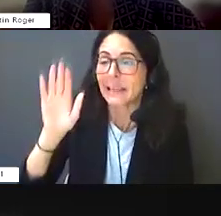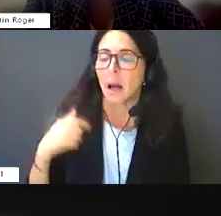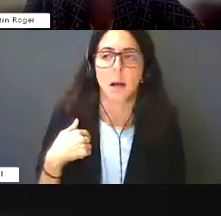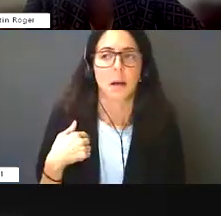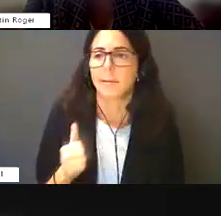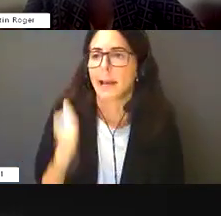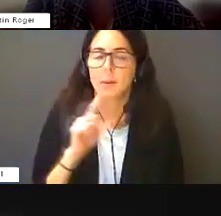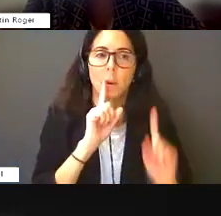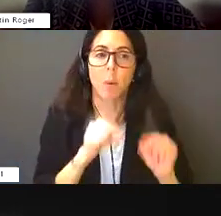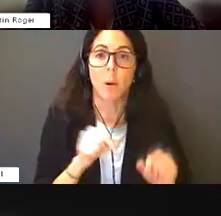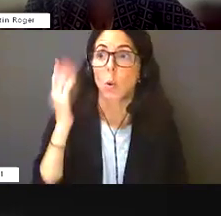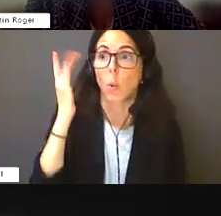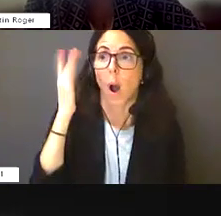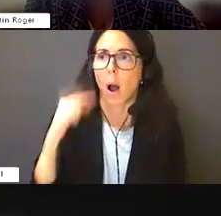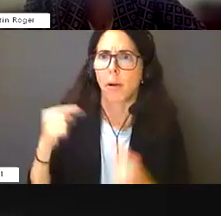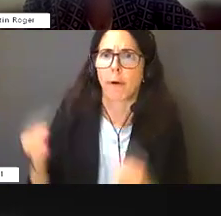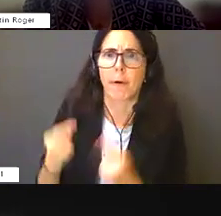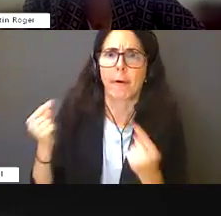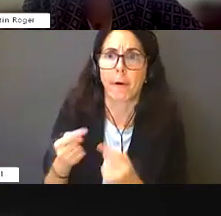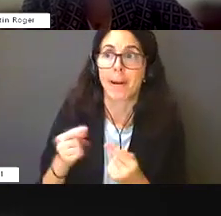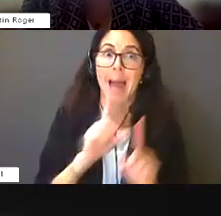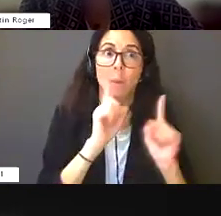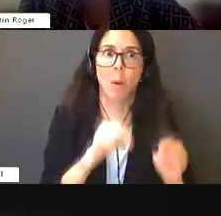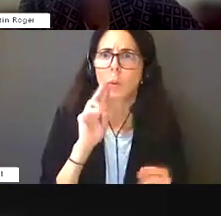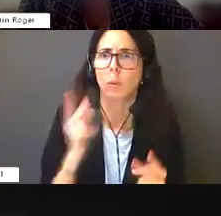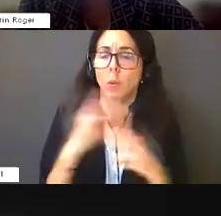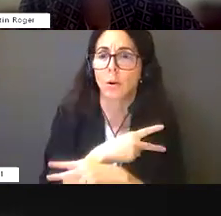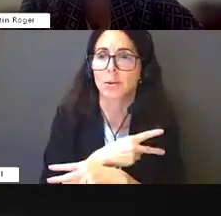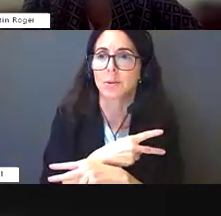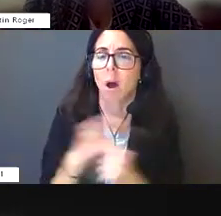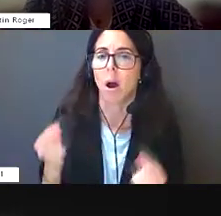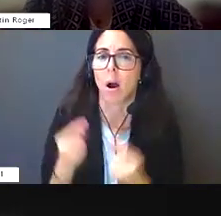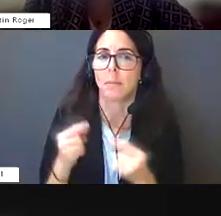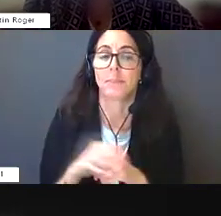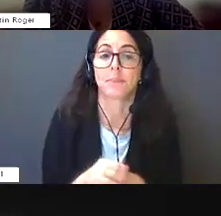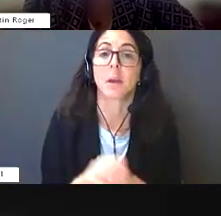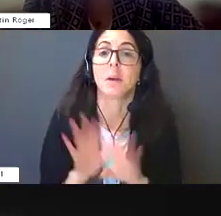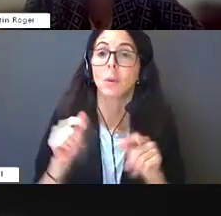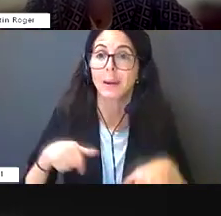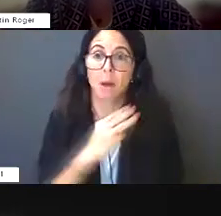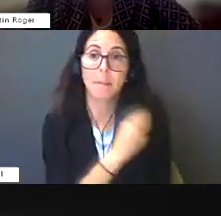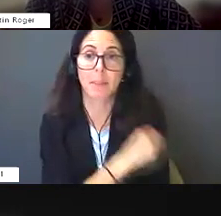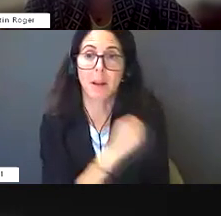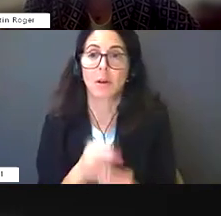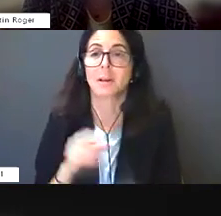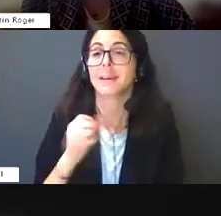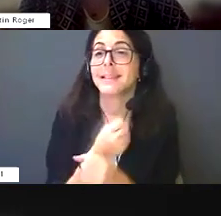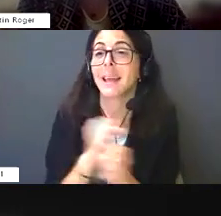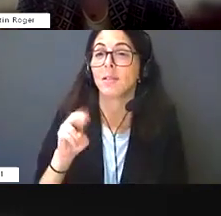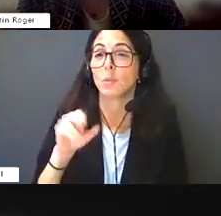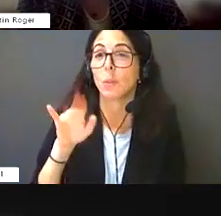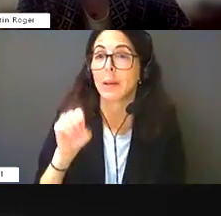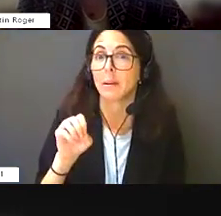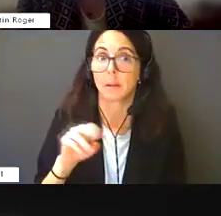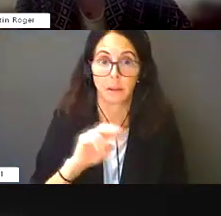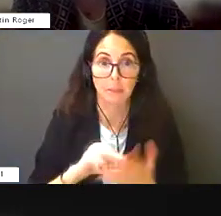because she did not want to worsen the harm. And so we do have a safe suite here in Manitoba, and people can choose to go